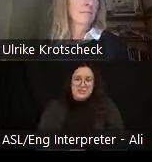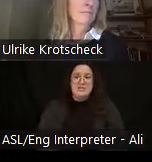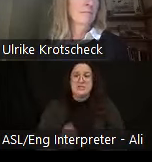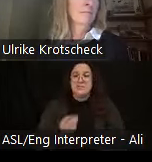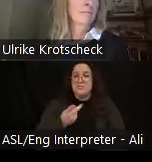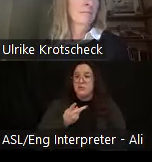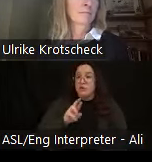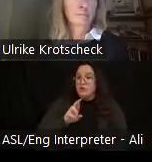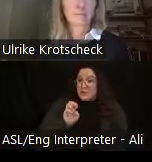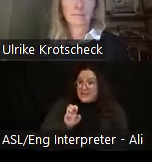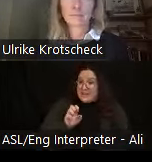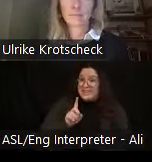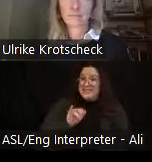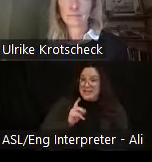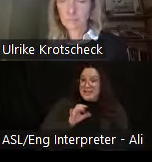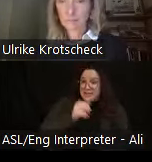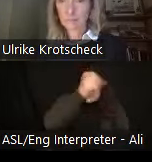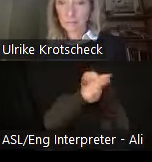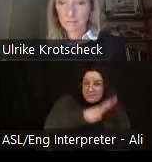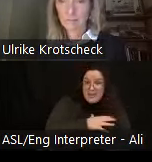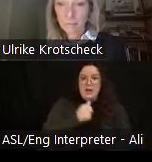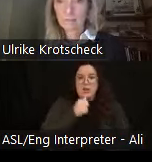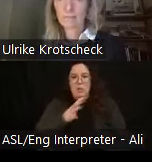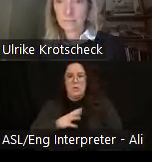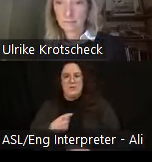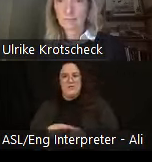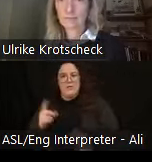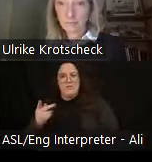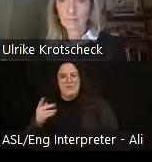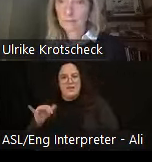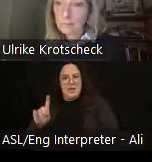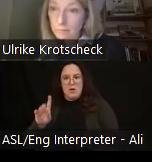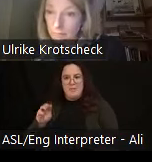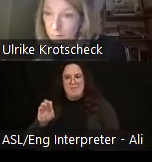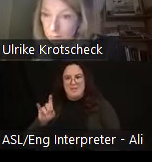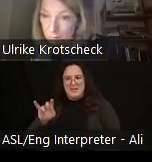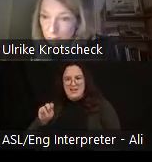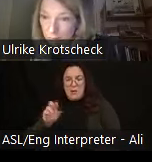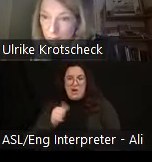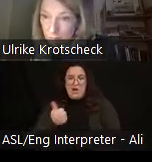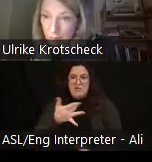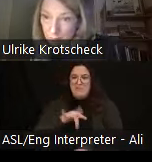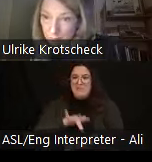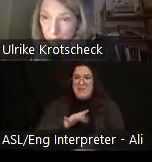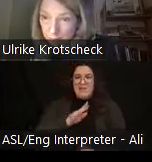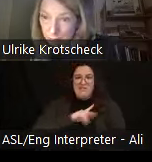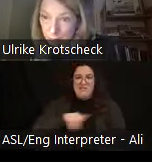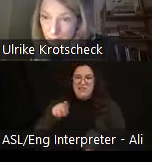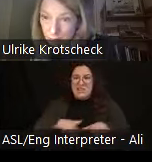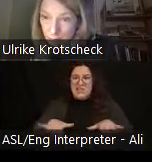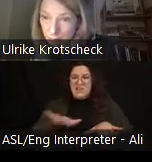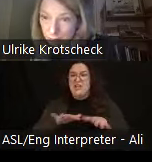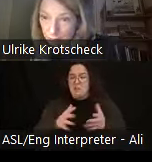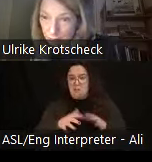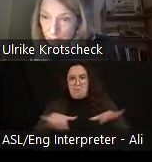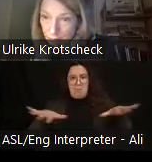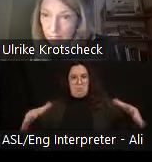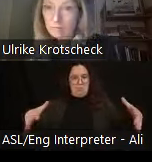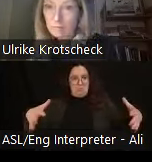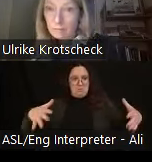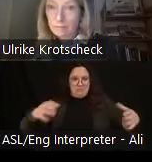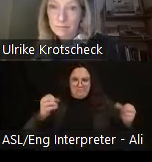pre-dynastic man and the women that I showed you from Deir el-Medina, or even some of the Middle Kingdom examples that we saw as well.